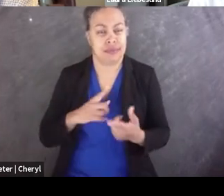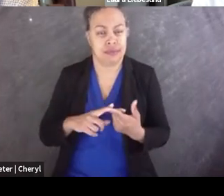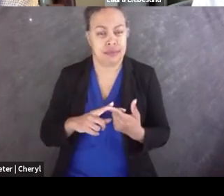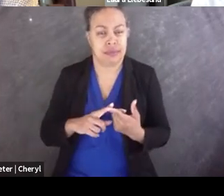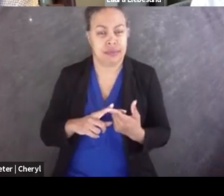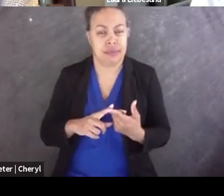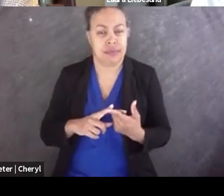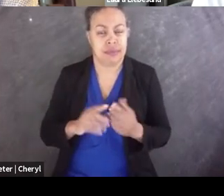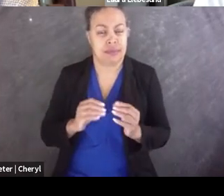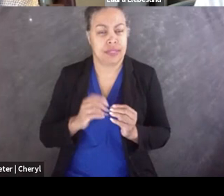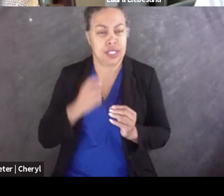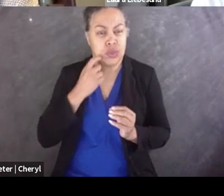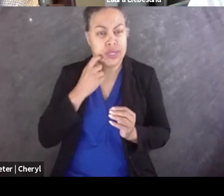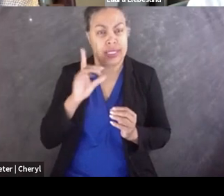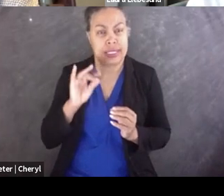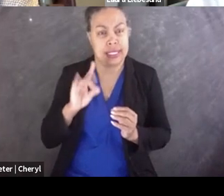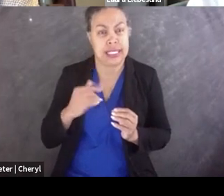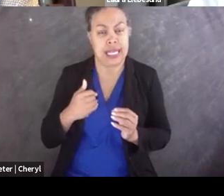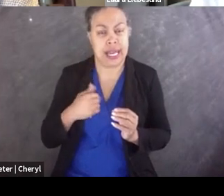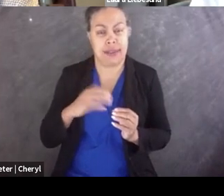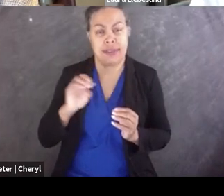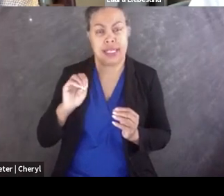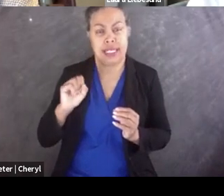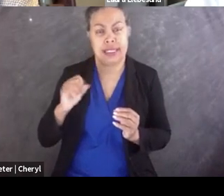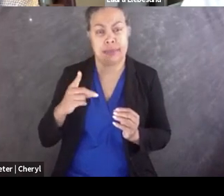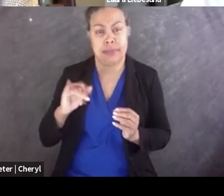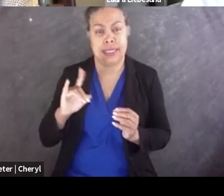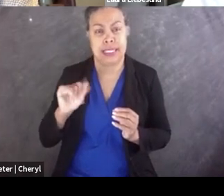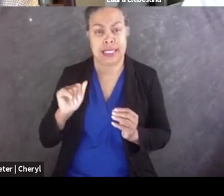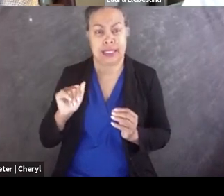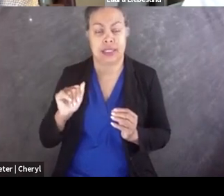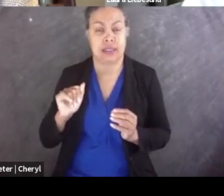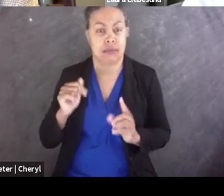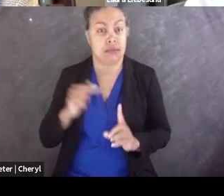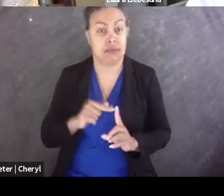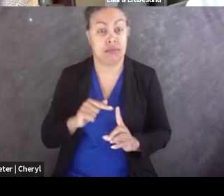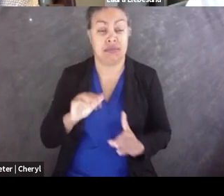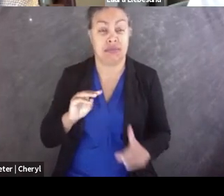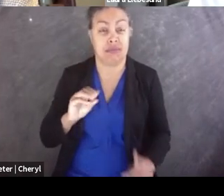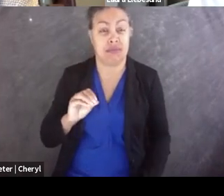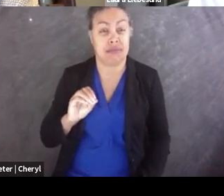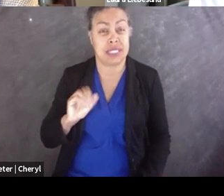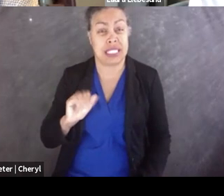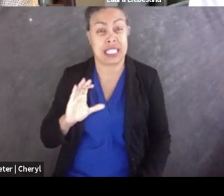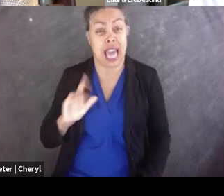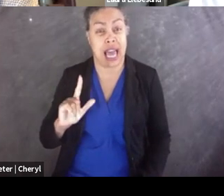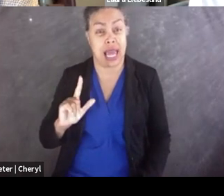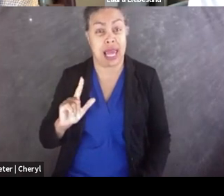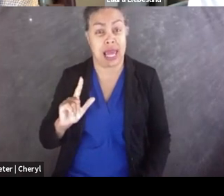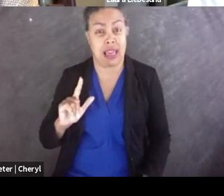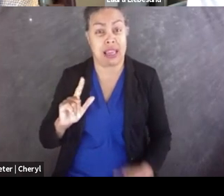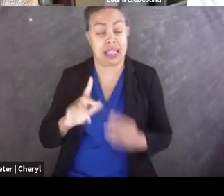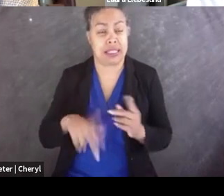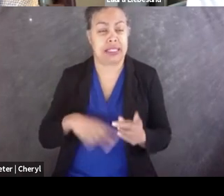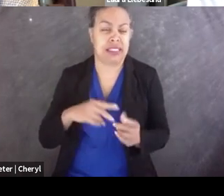more recently had Espita, which is a mezcal-driven restaurant at 9th